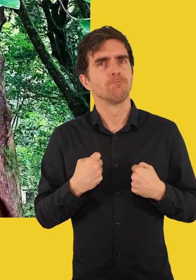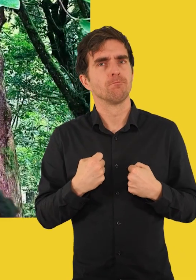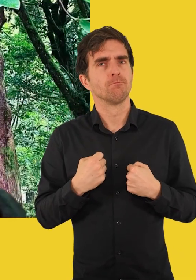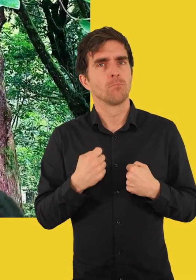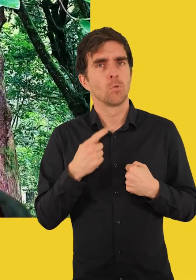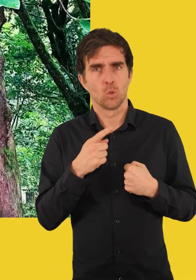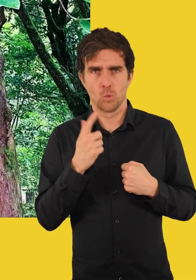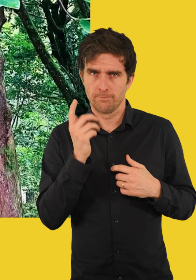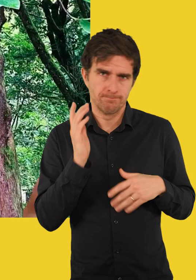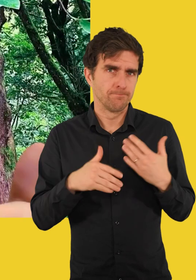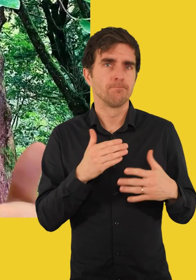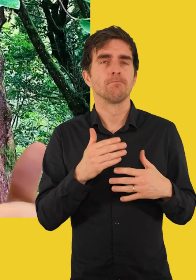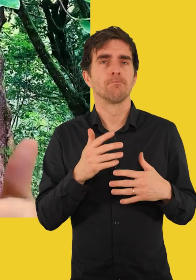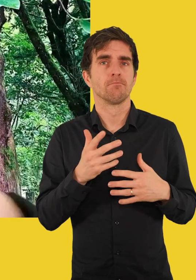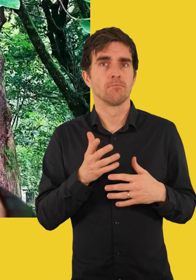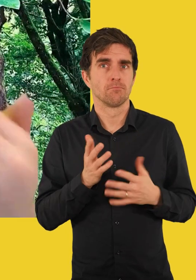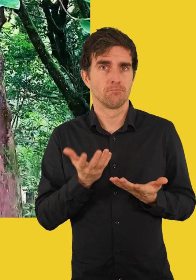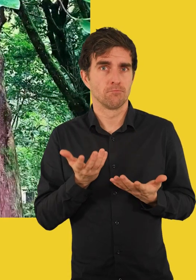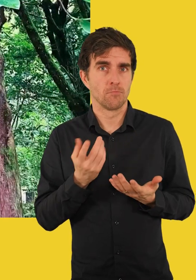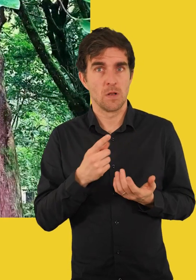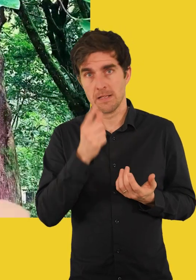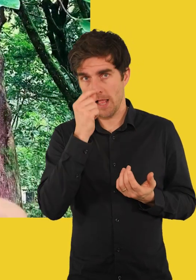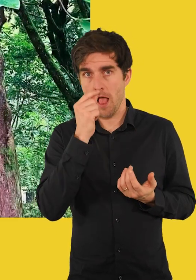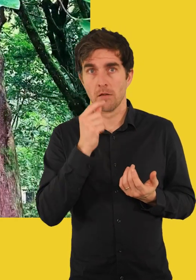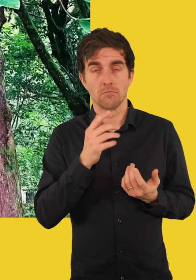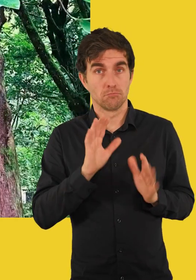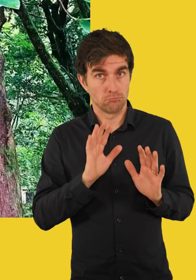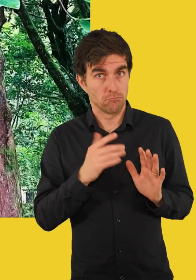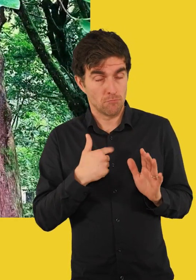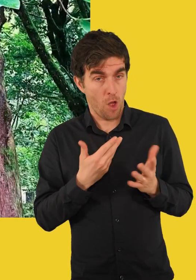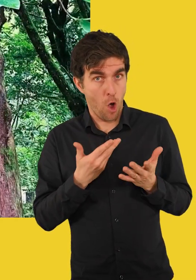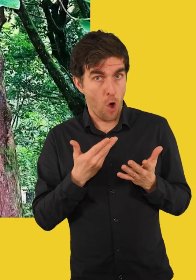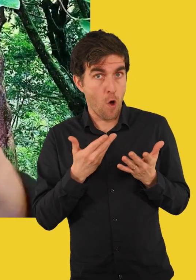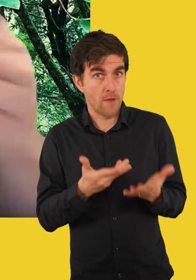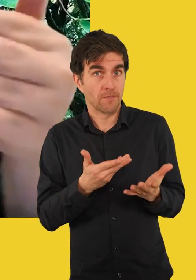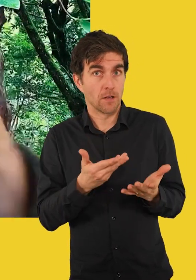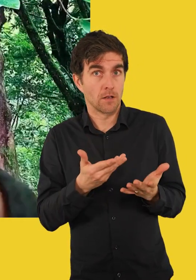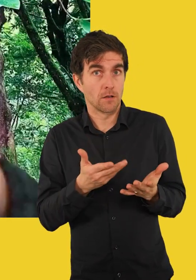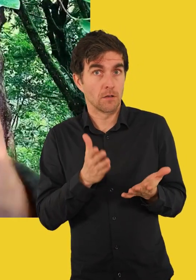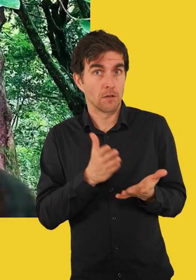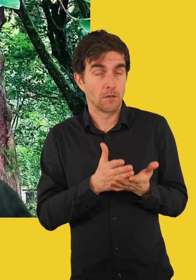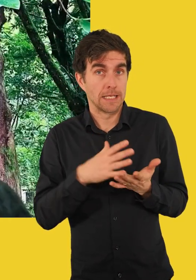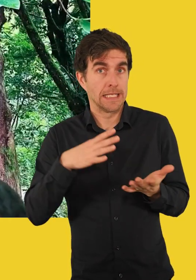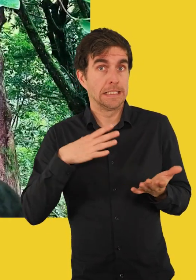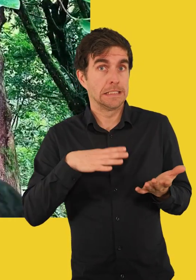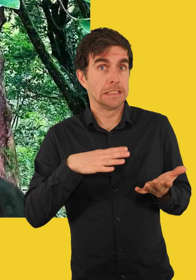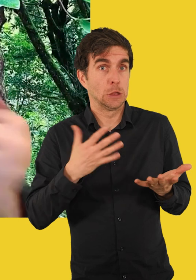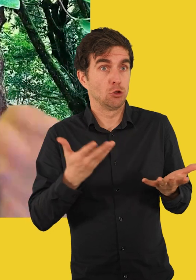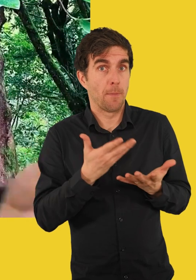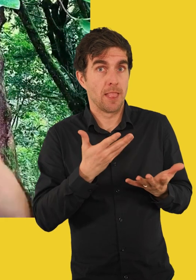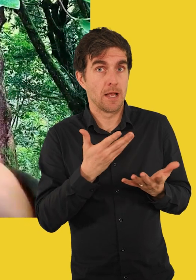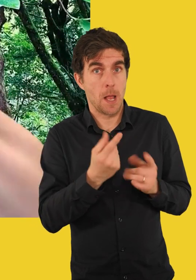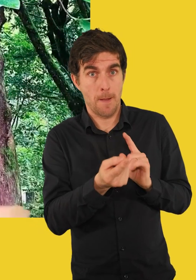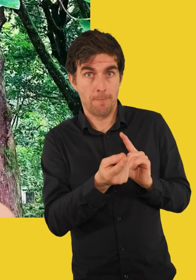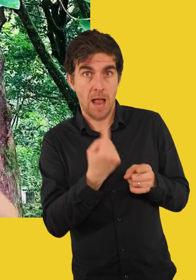you're going over what you can actually realistically offer something, and that need for something in return,